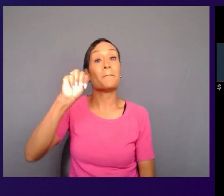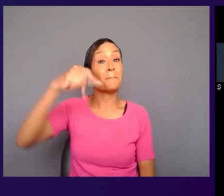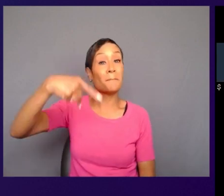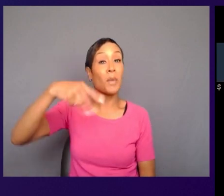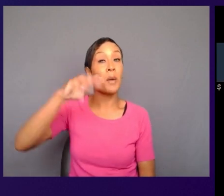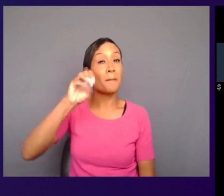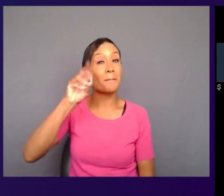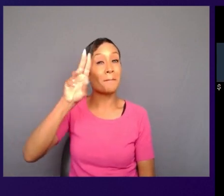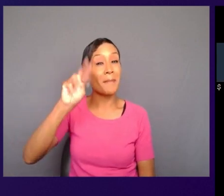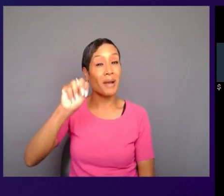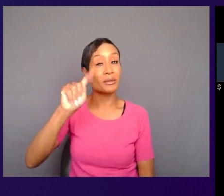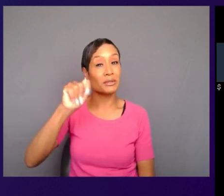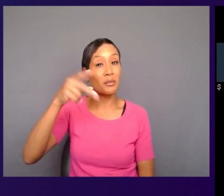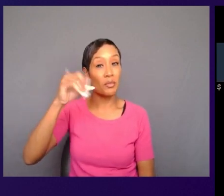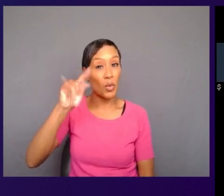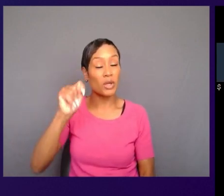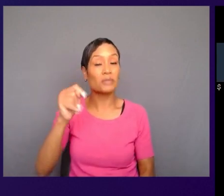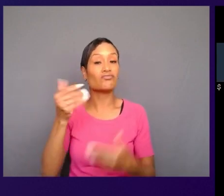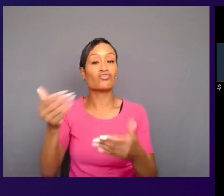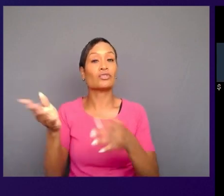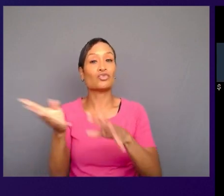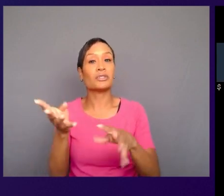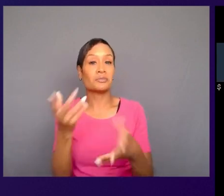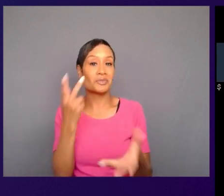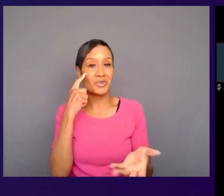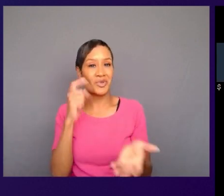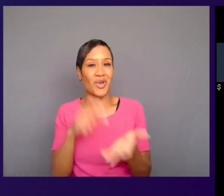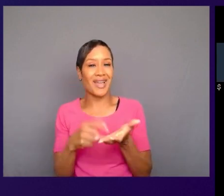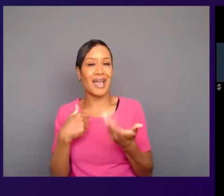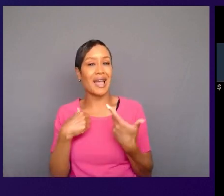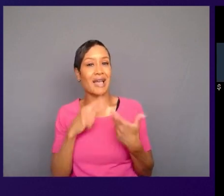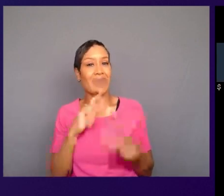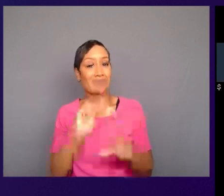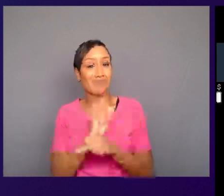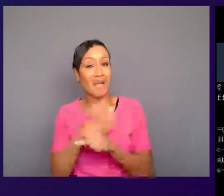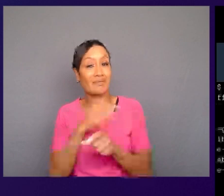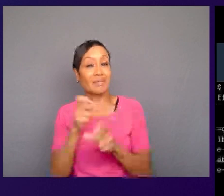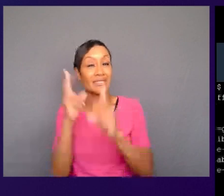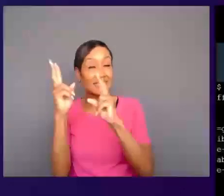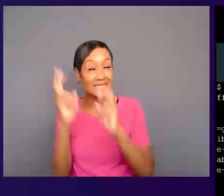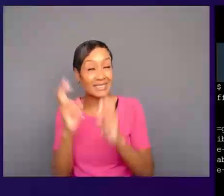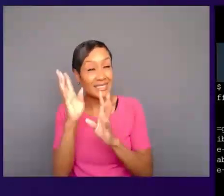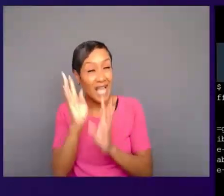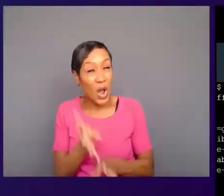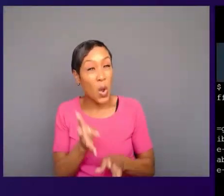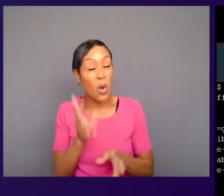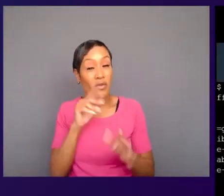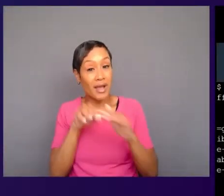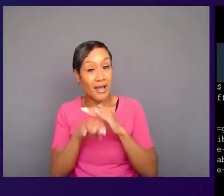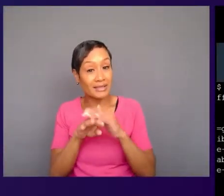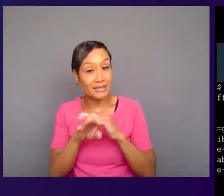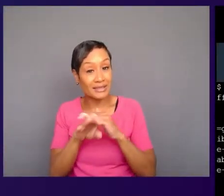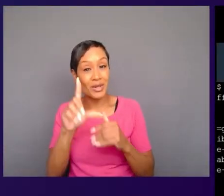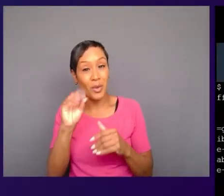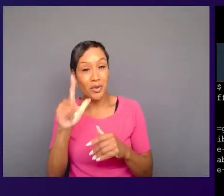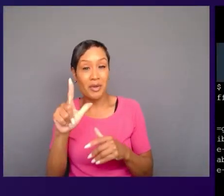this object, and as you saw, I didn't really have to download it for accessing it in my local file